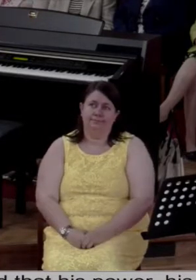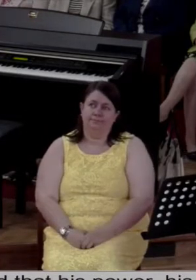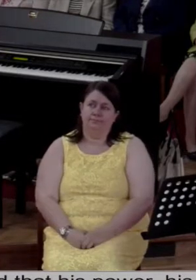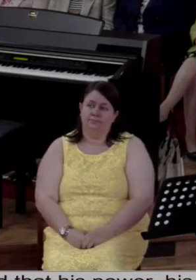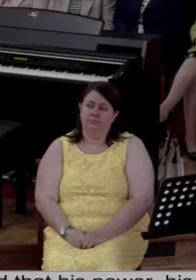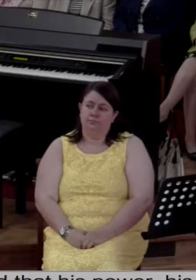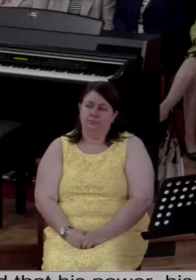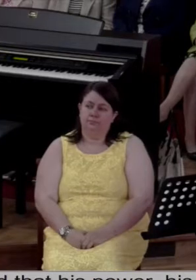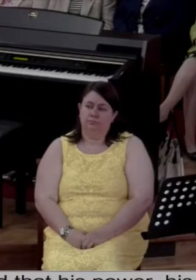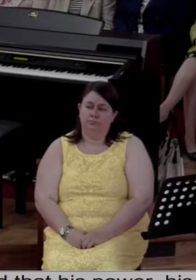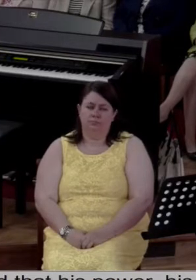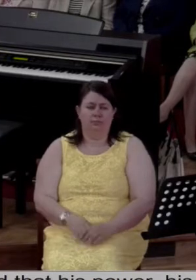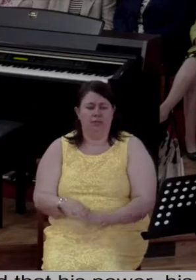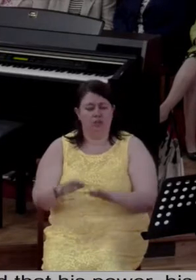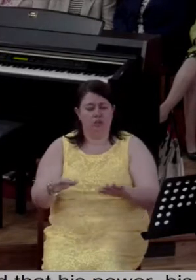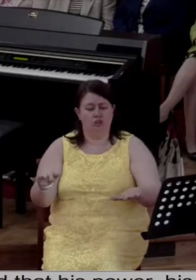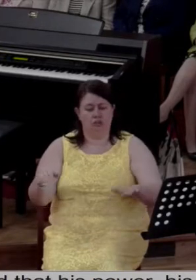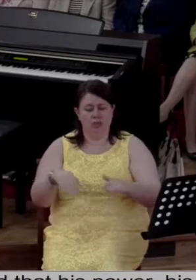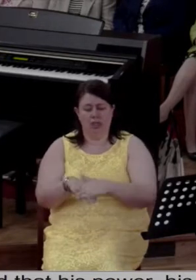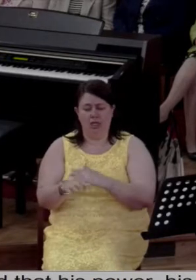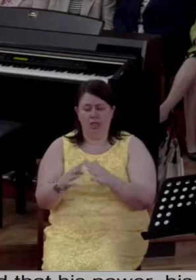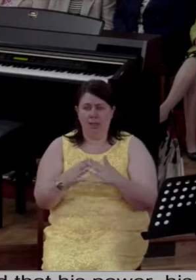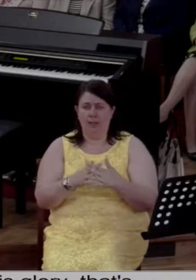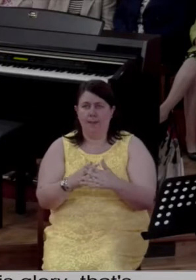Kids in the United States of America